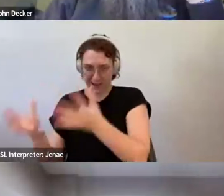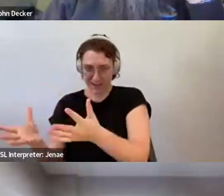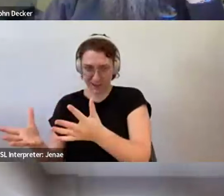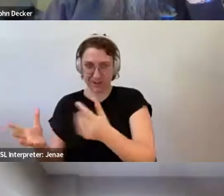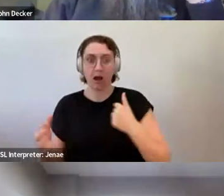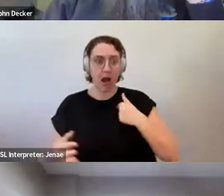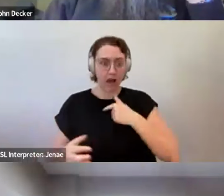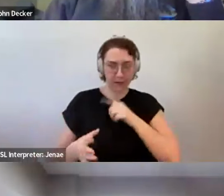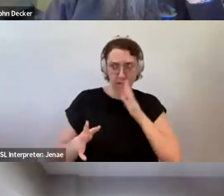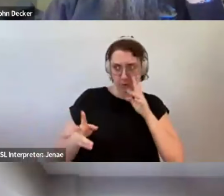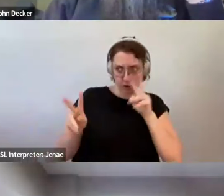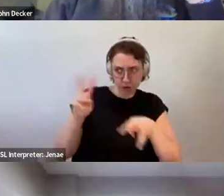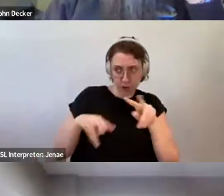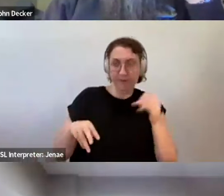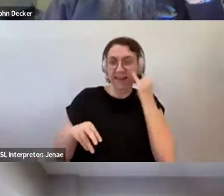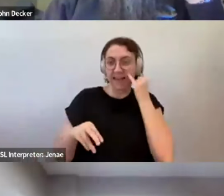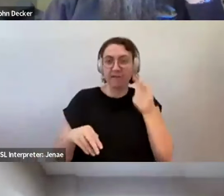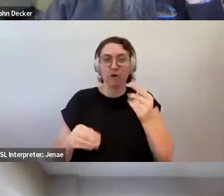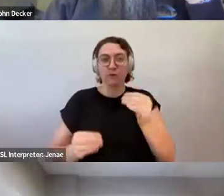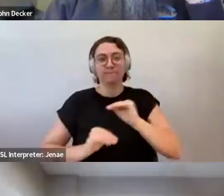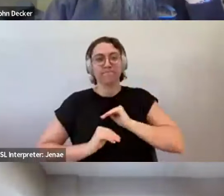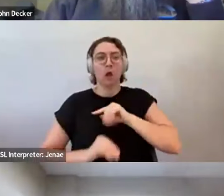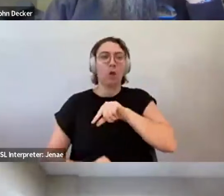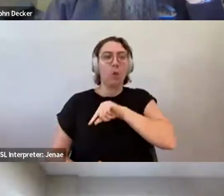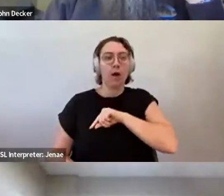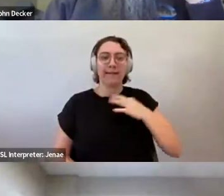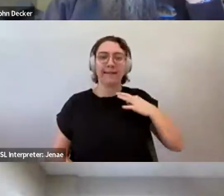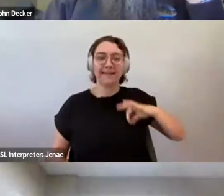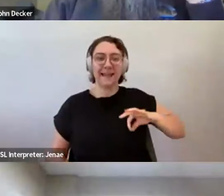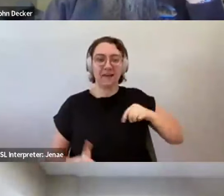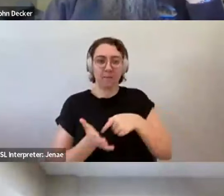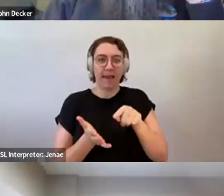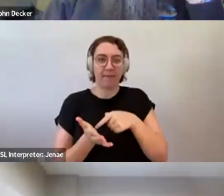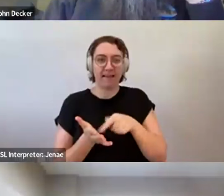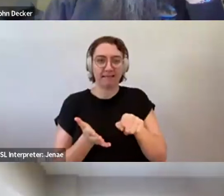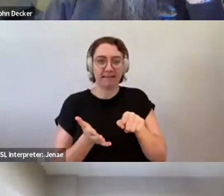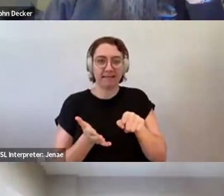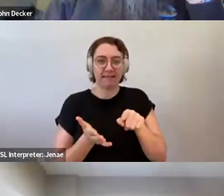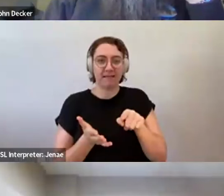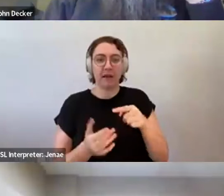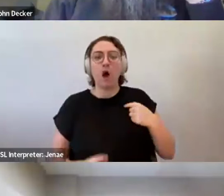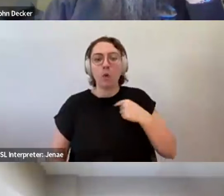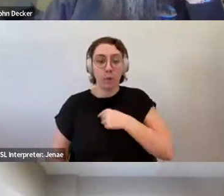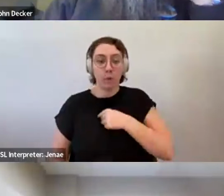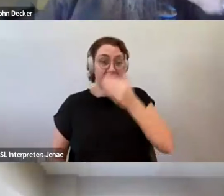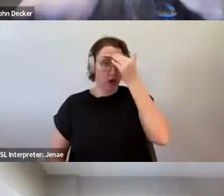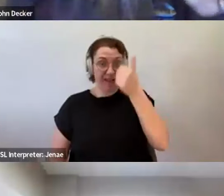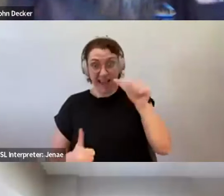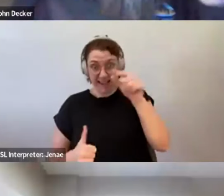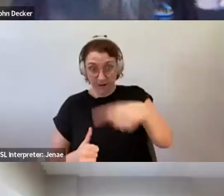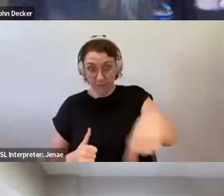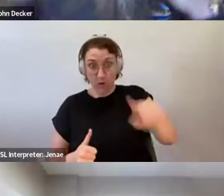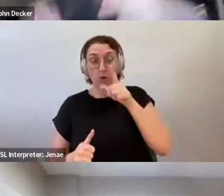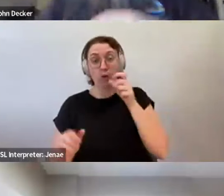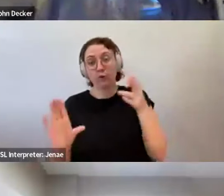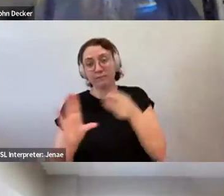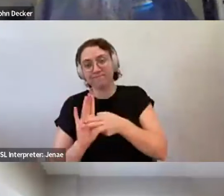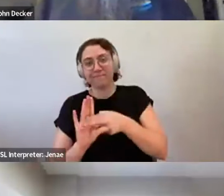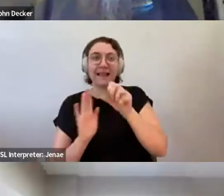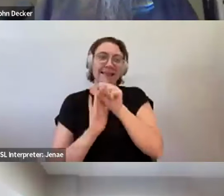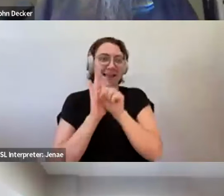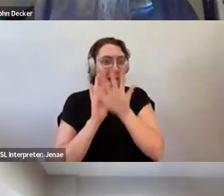whether or not you meet the quality incentive payments or not. And we know for anyone that's been participating in any statewide meetings